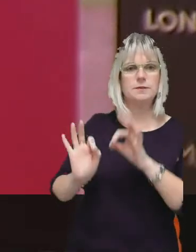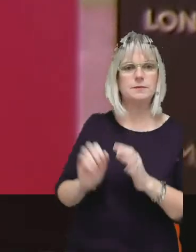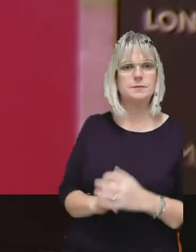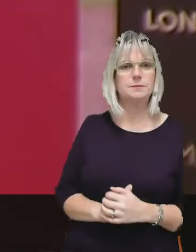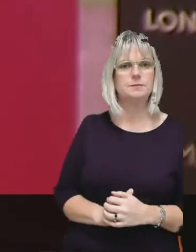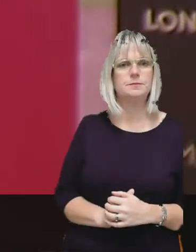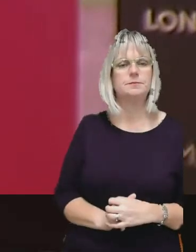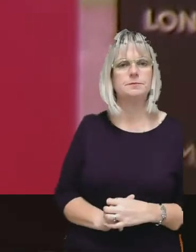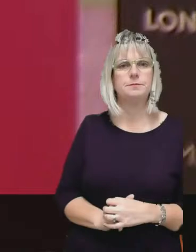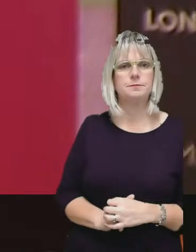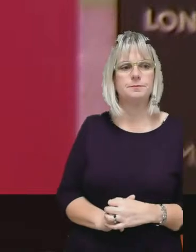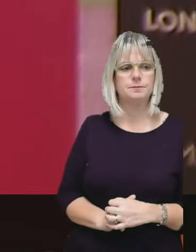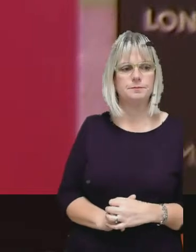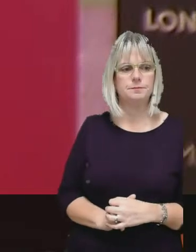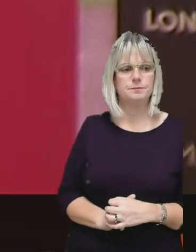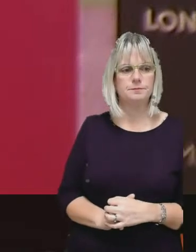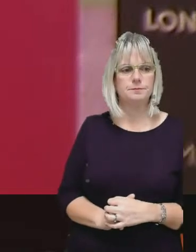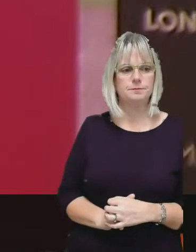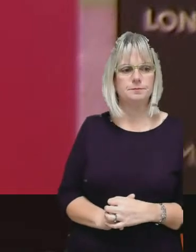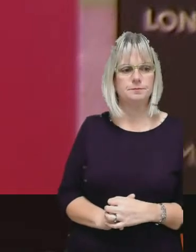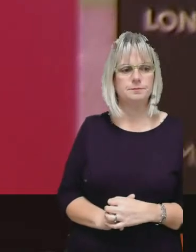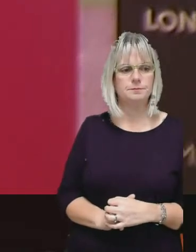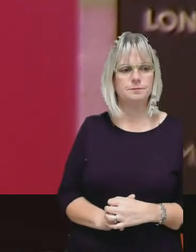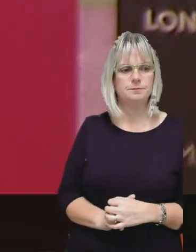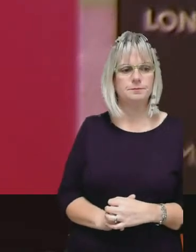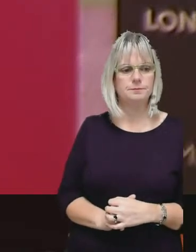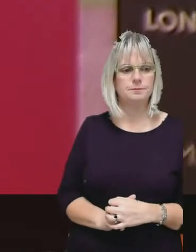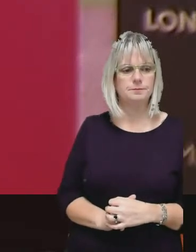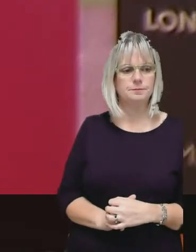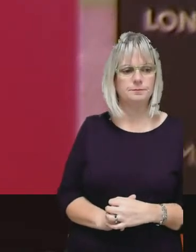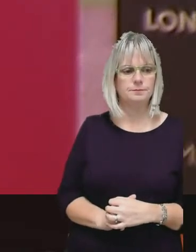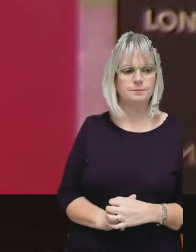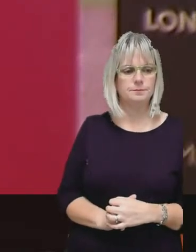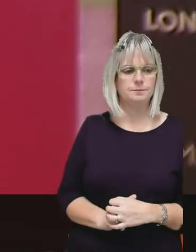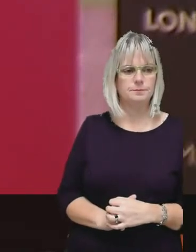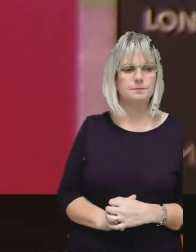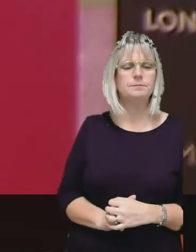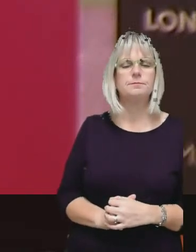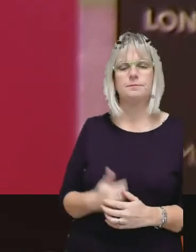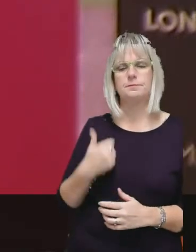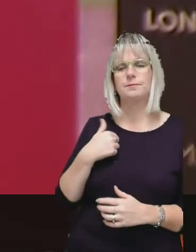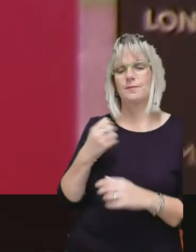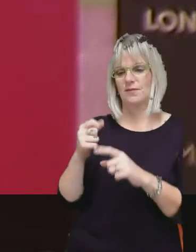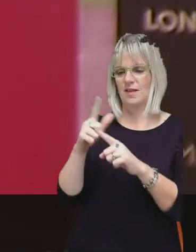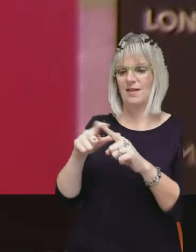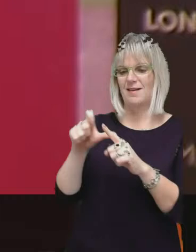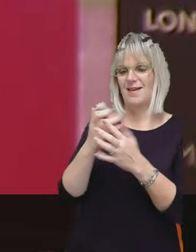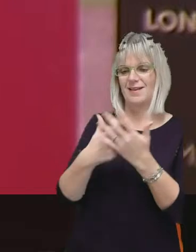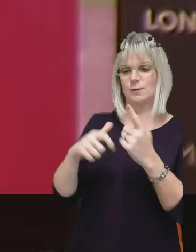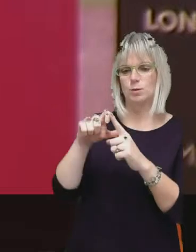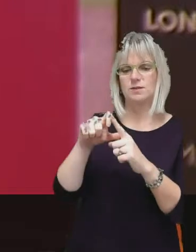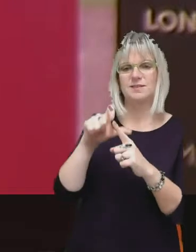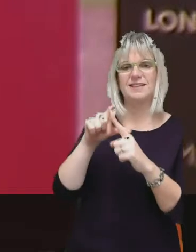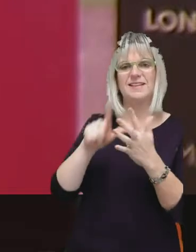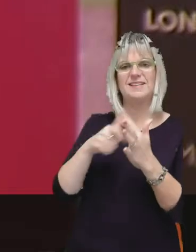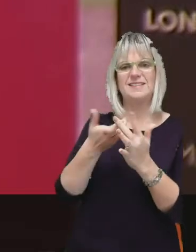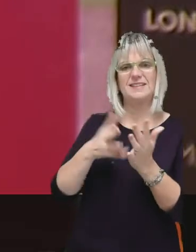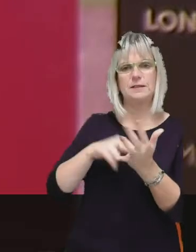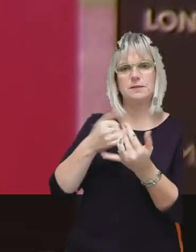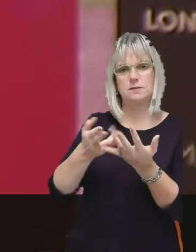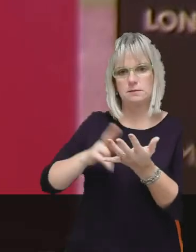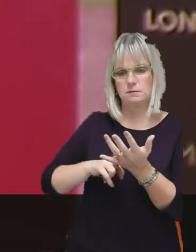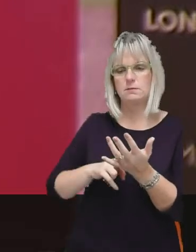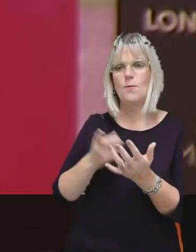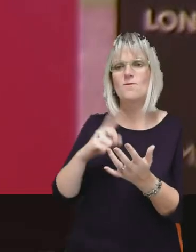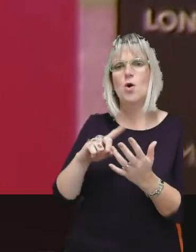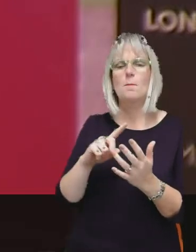got one from Edward Dickinson from Barking and Dagenham, with studies around the world